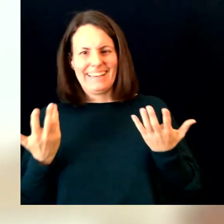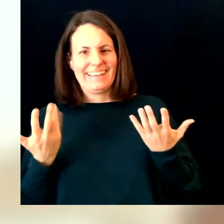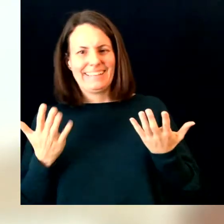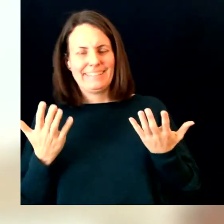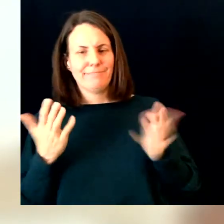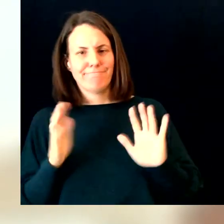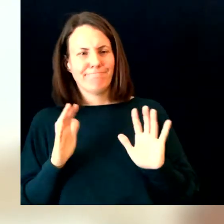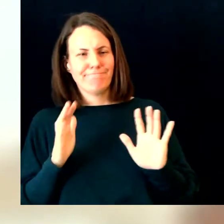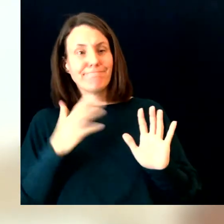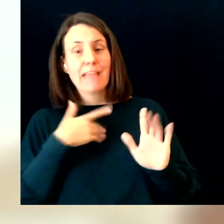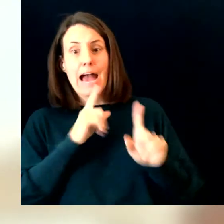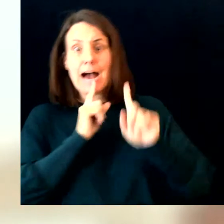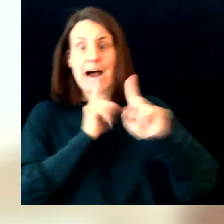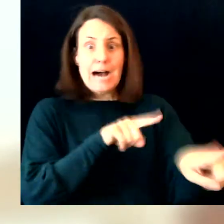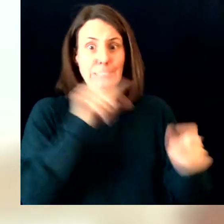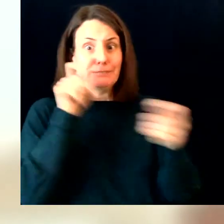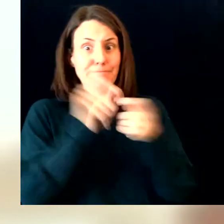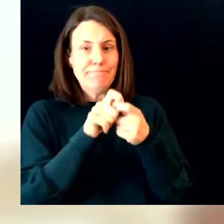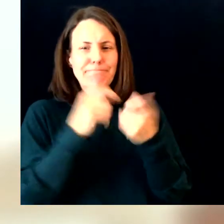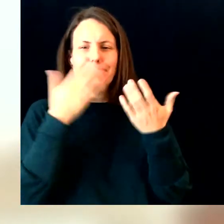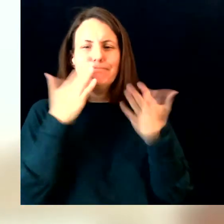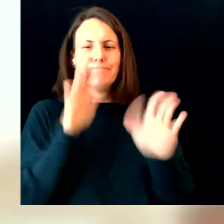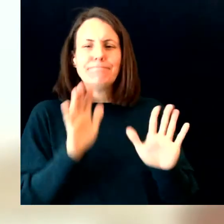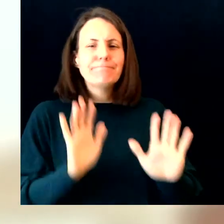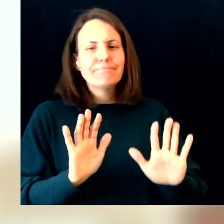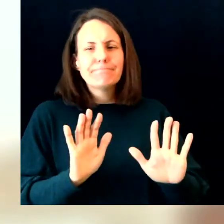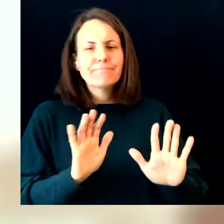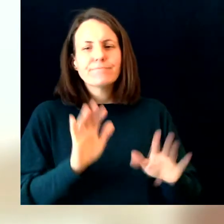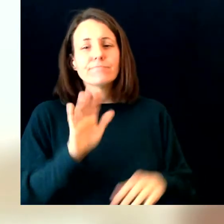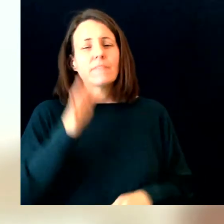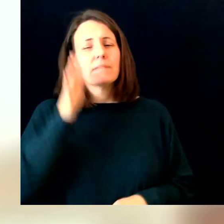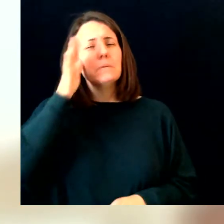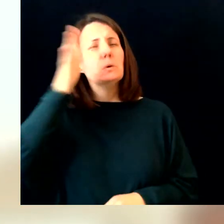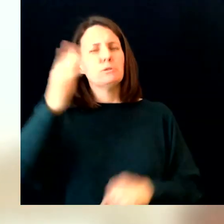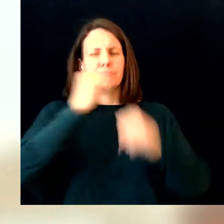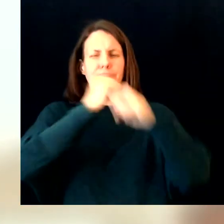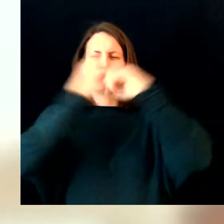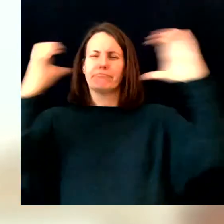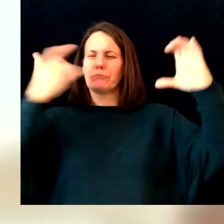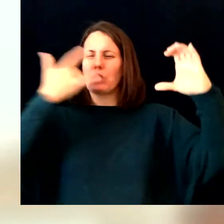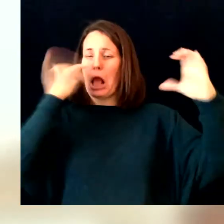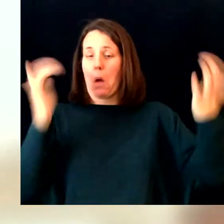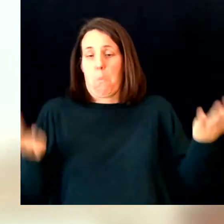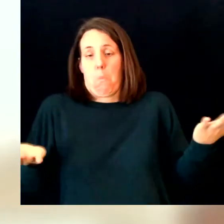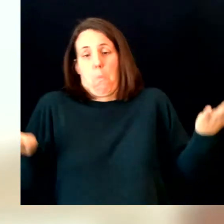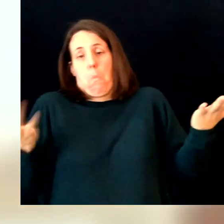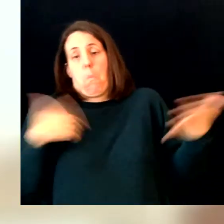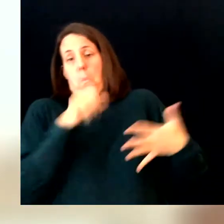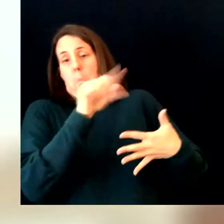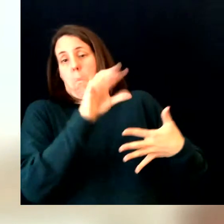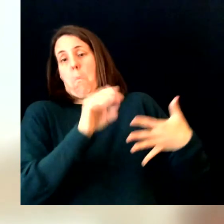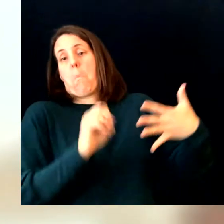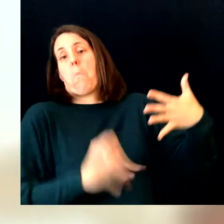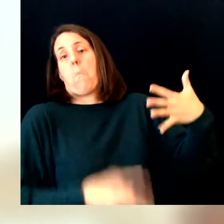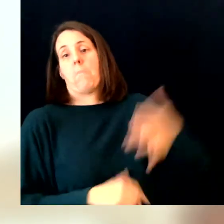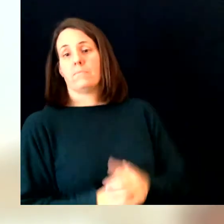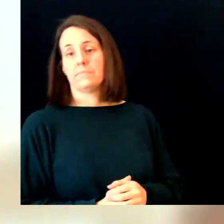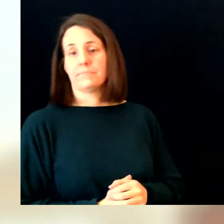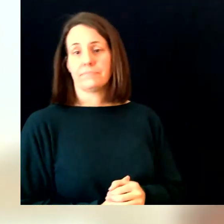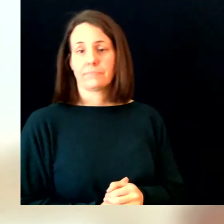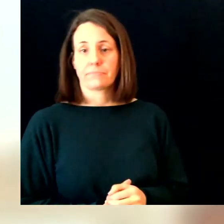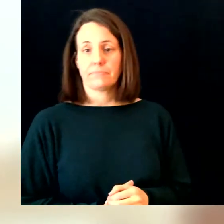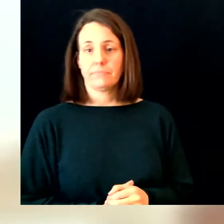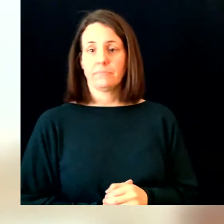future. And one is the encouraging news that there is protection from that